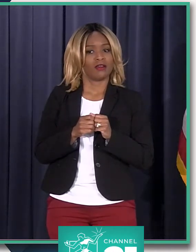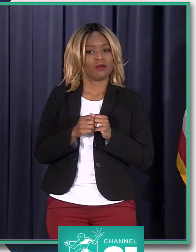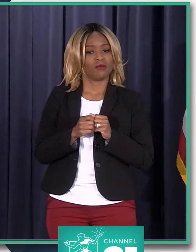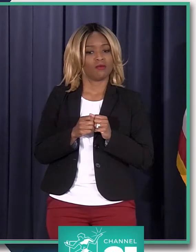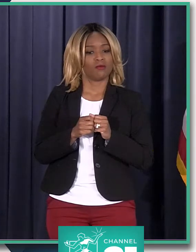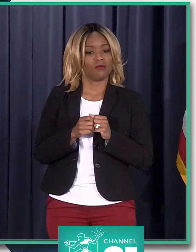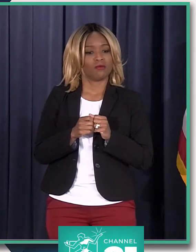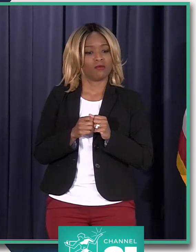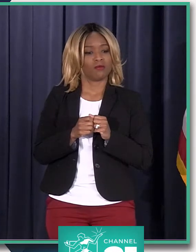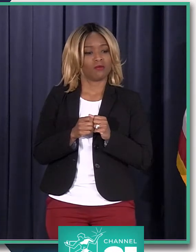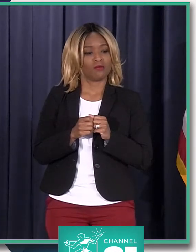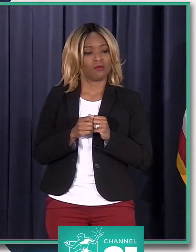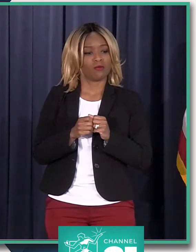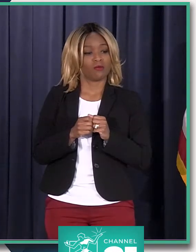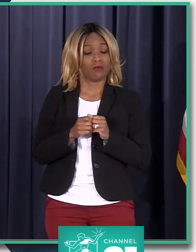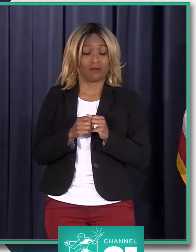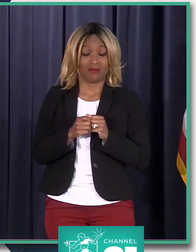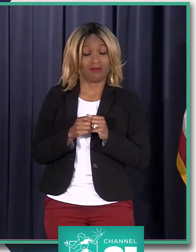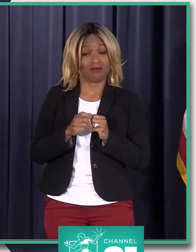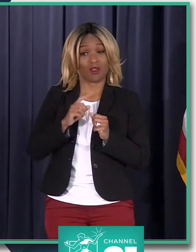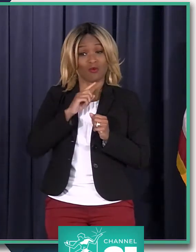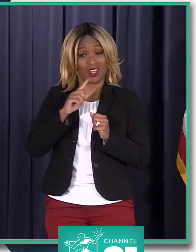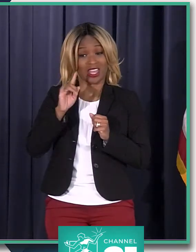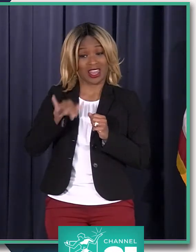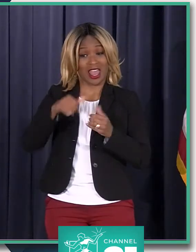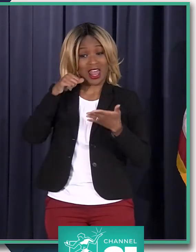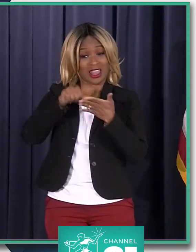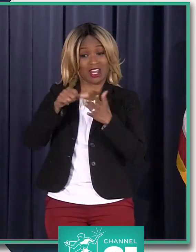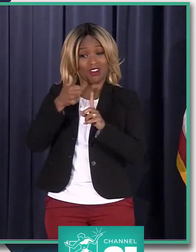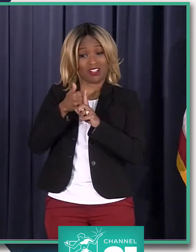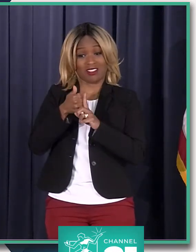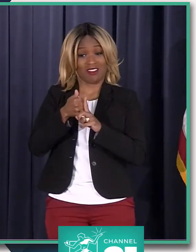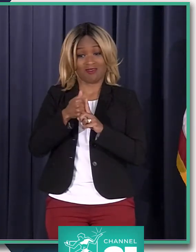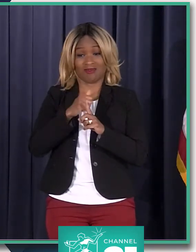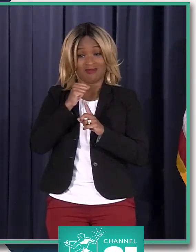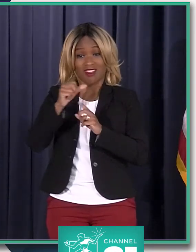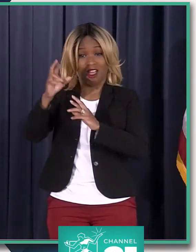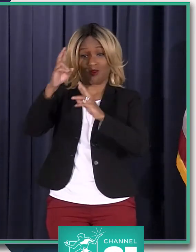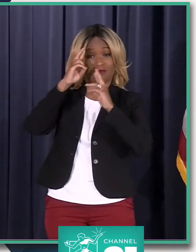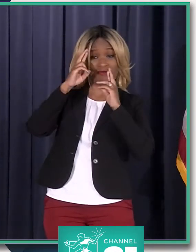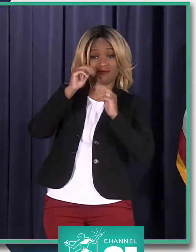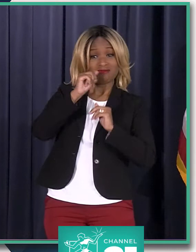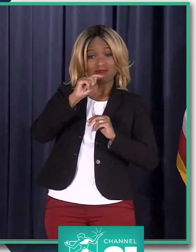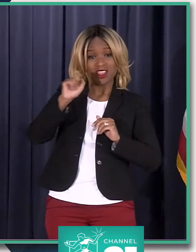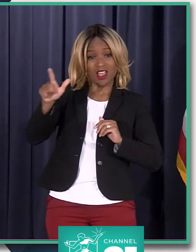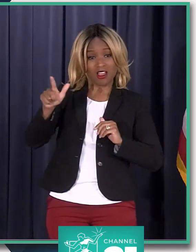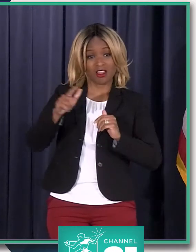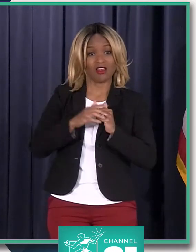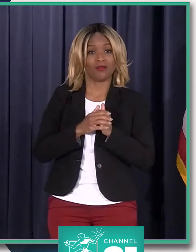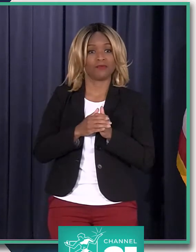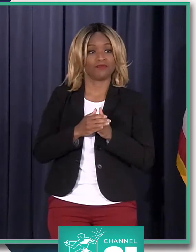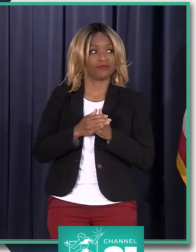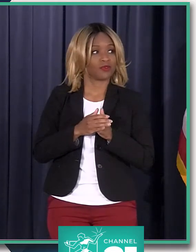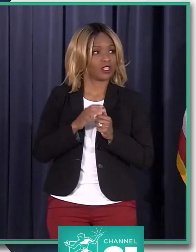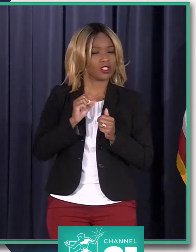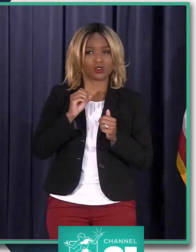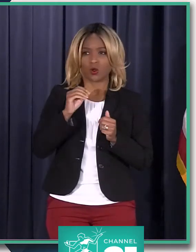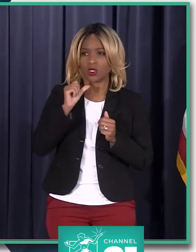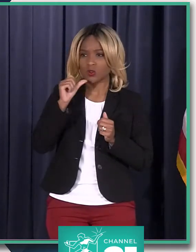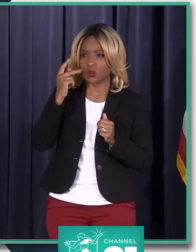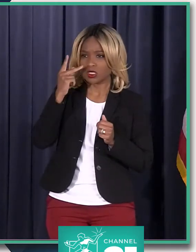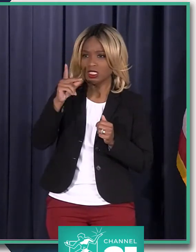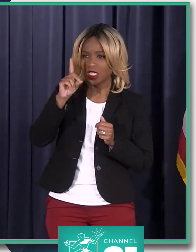it almost was disrespectful. Okay. So. So I don't know, I don't see Dave Bell